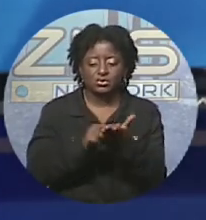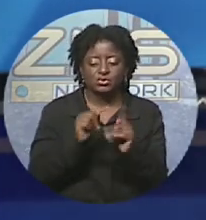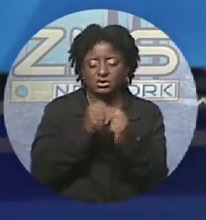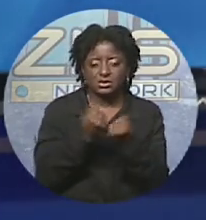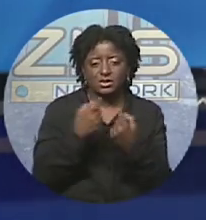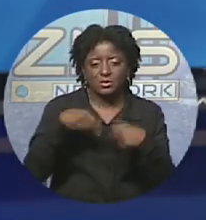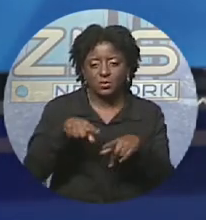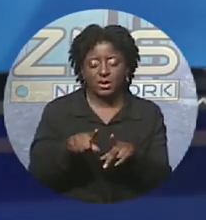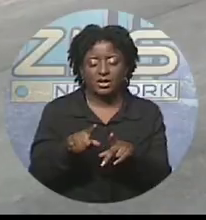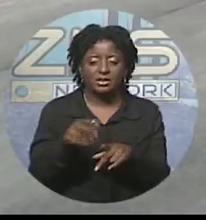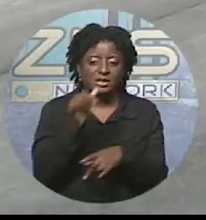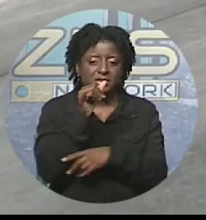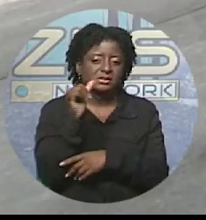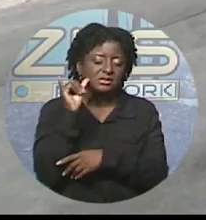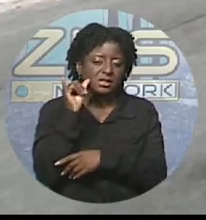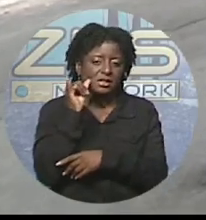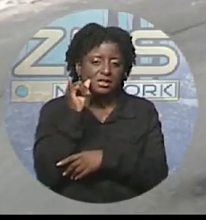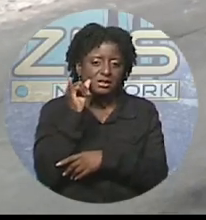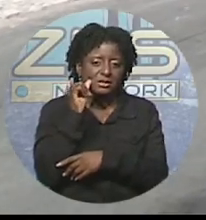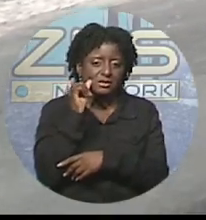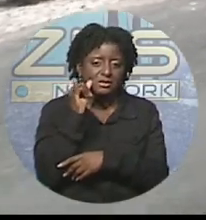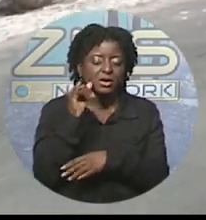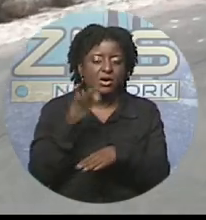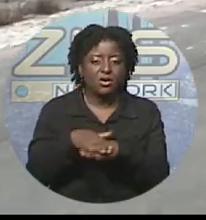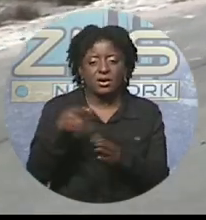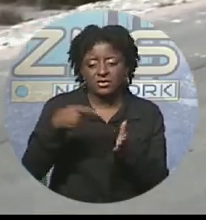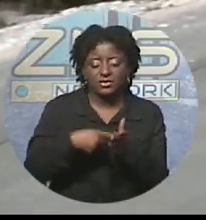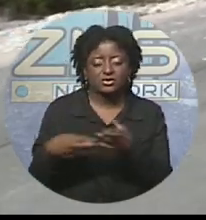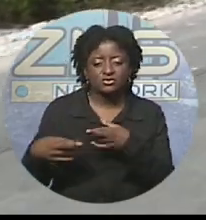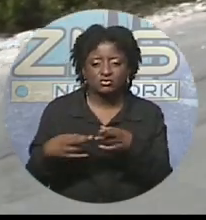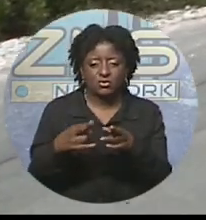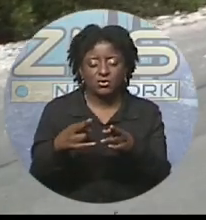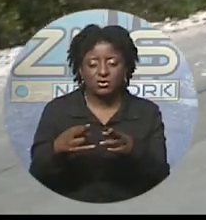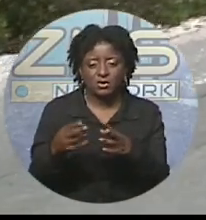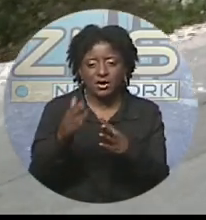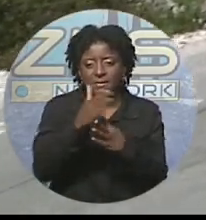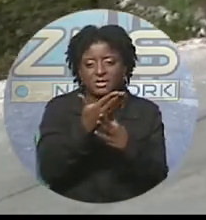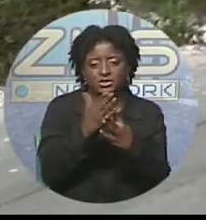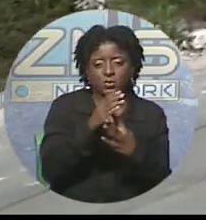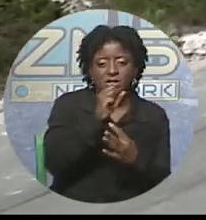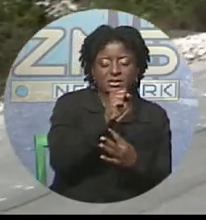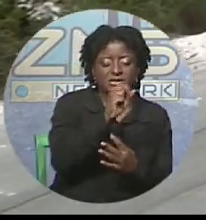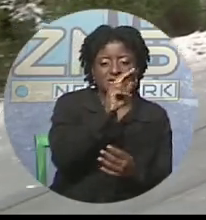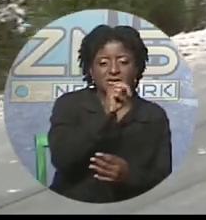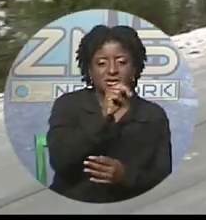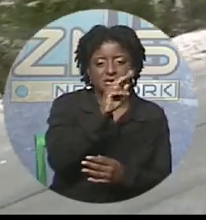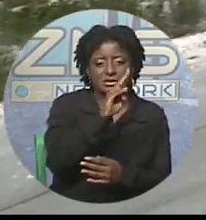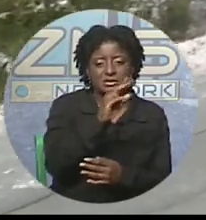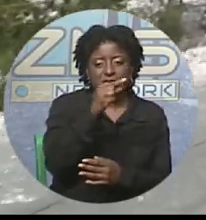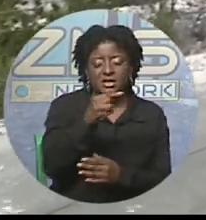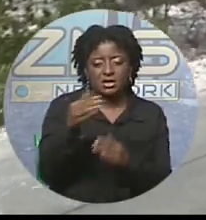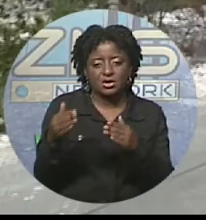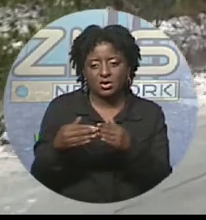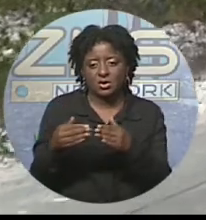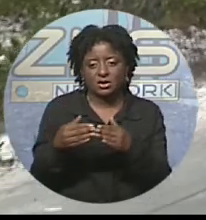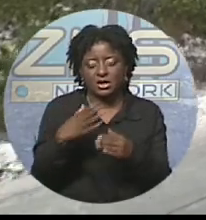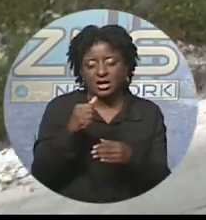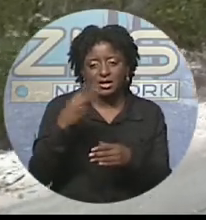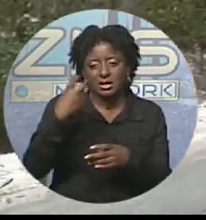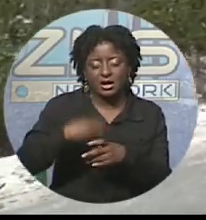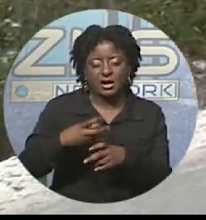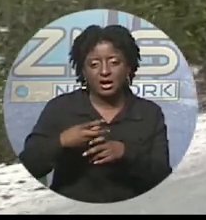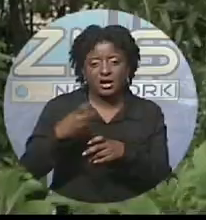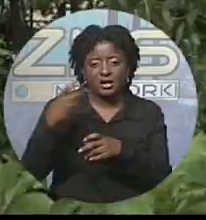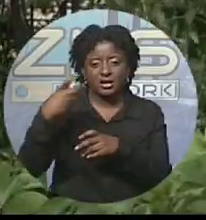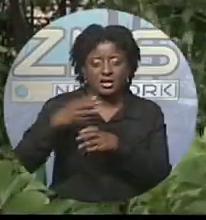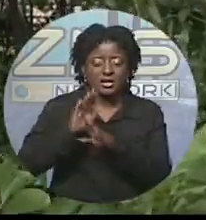story. It's on this stretch of road between Snug Corner and Hard Hill Acklands where that island's double traffic fatality occurred